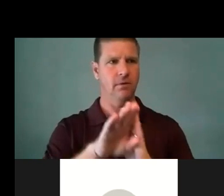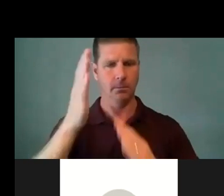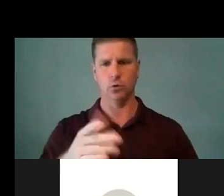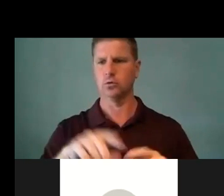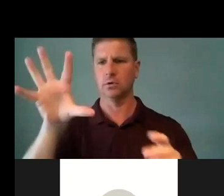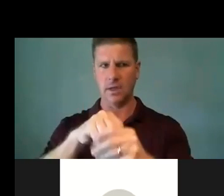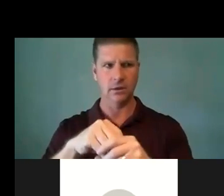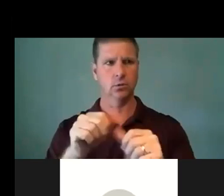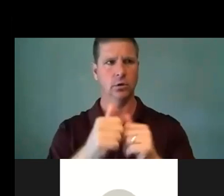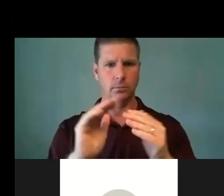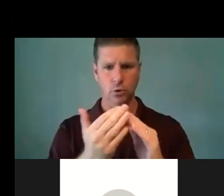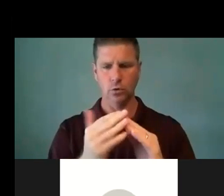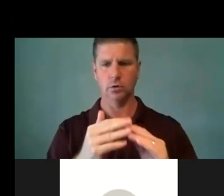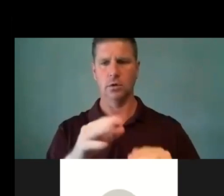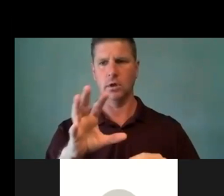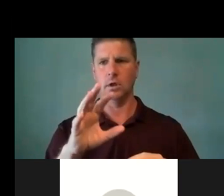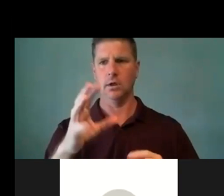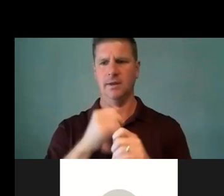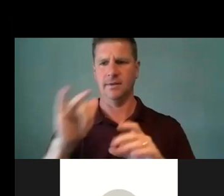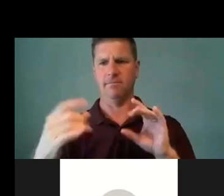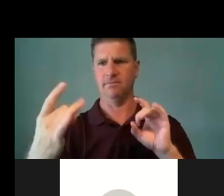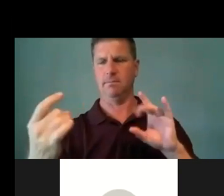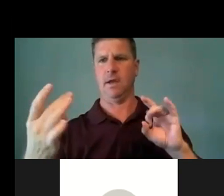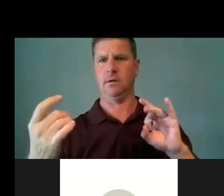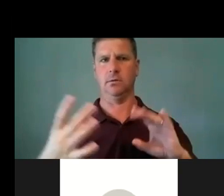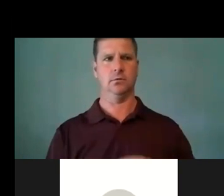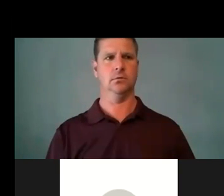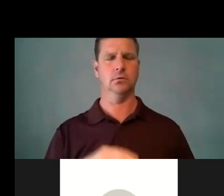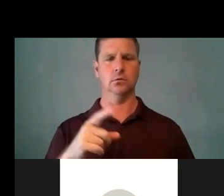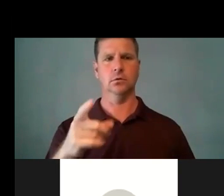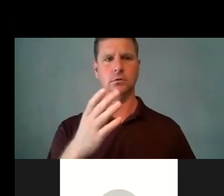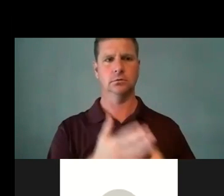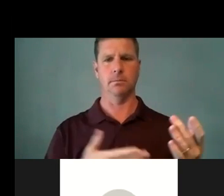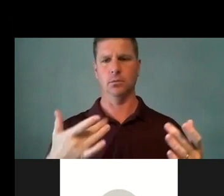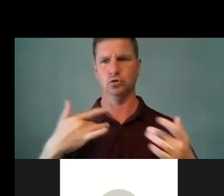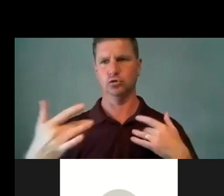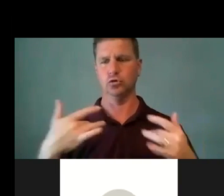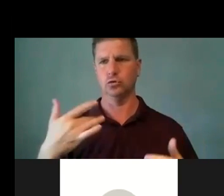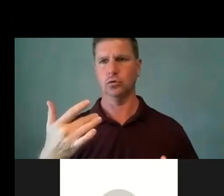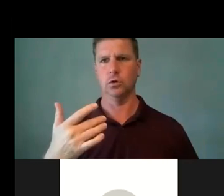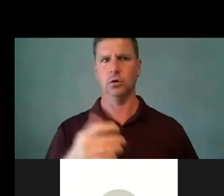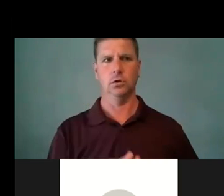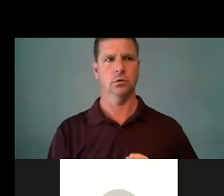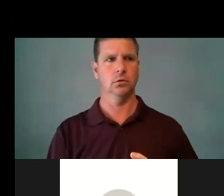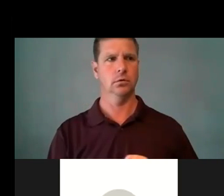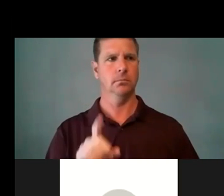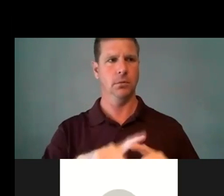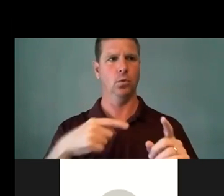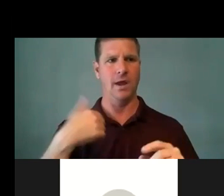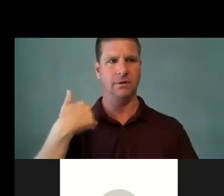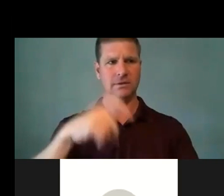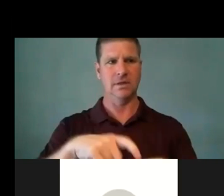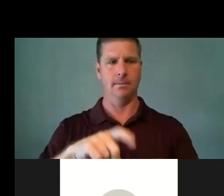with the community and listen and accept feedback. So there's some concerns here, but we have time to work them